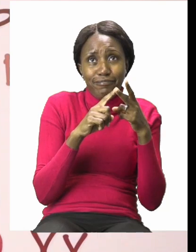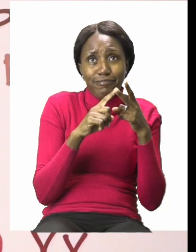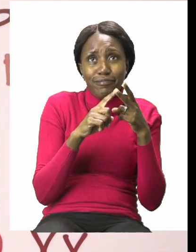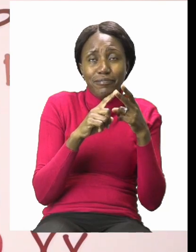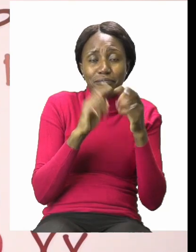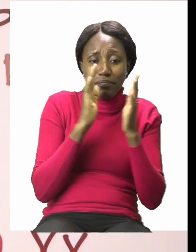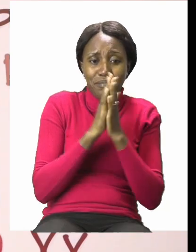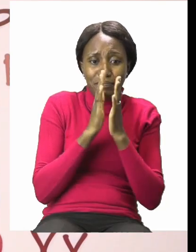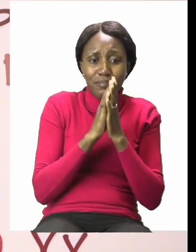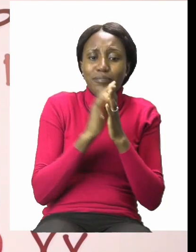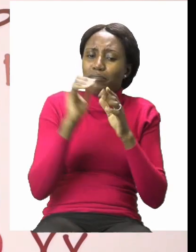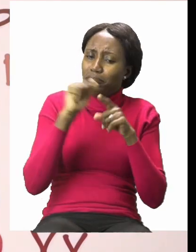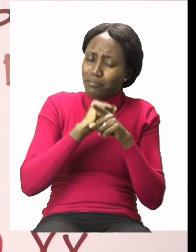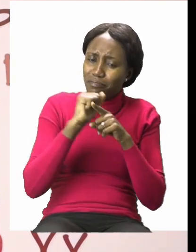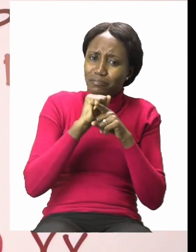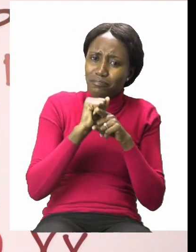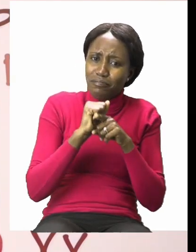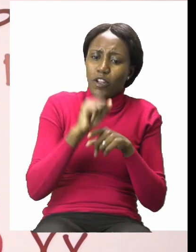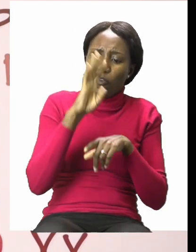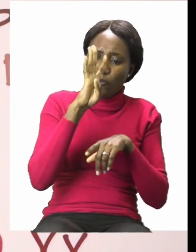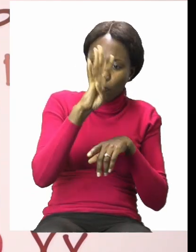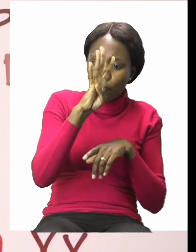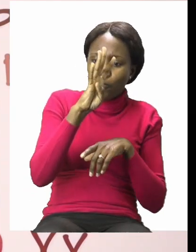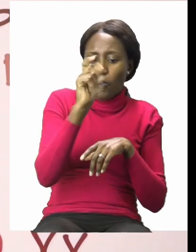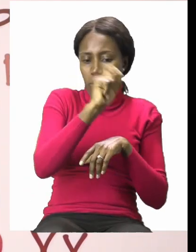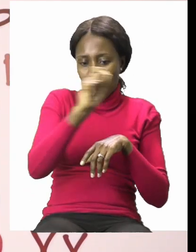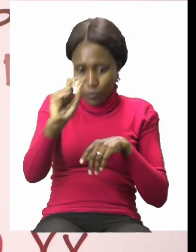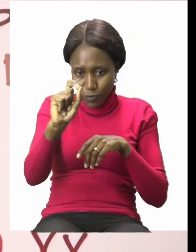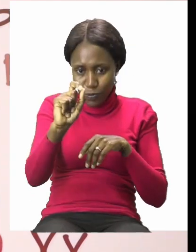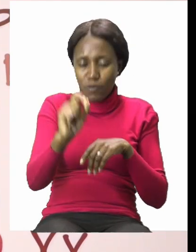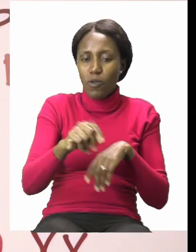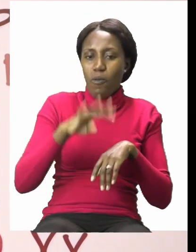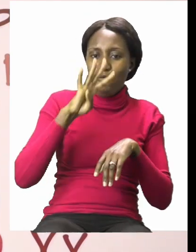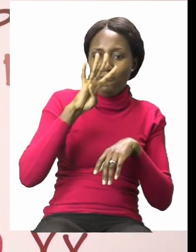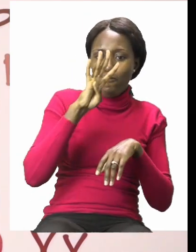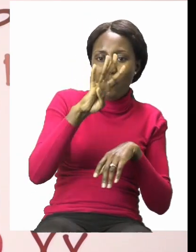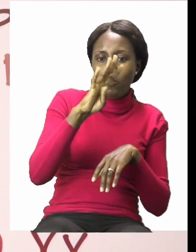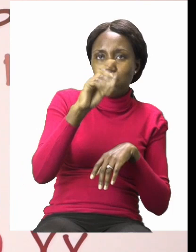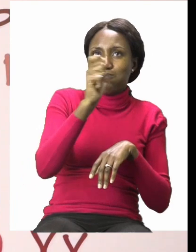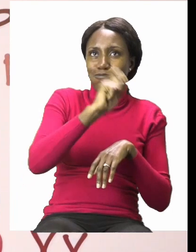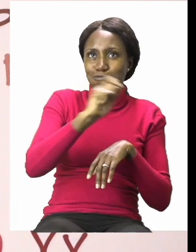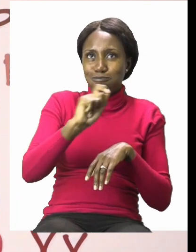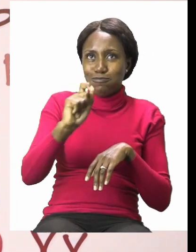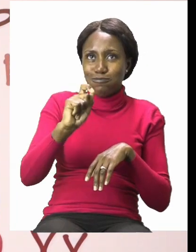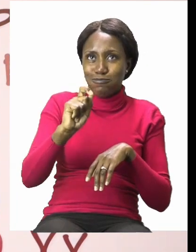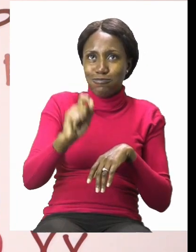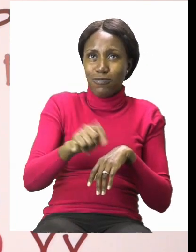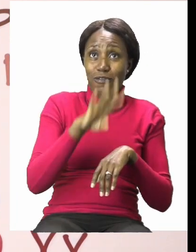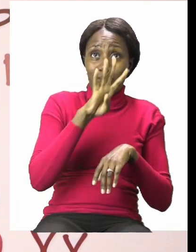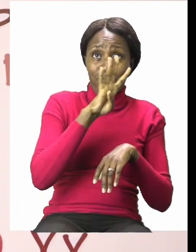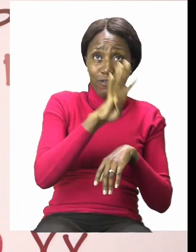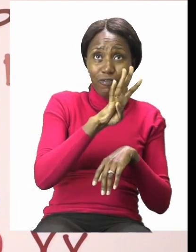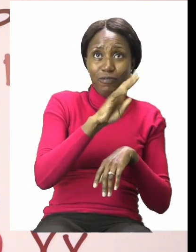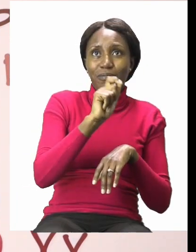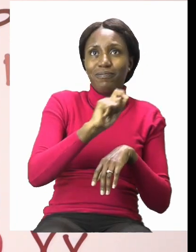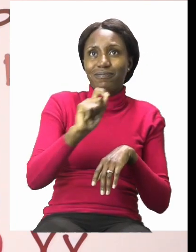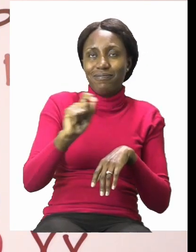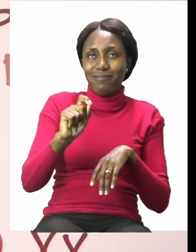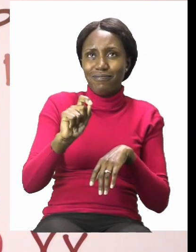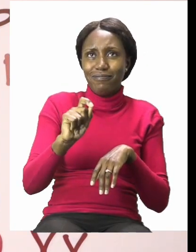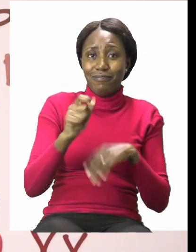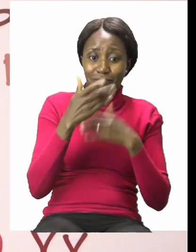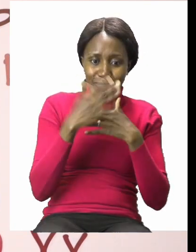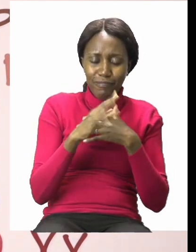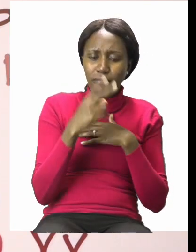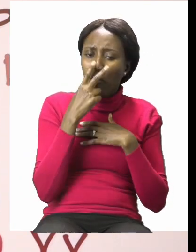you go, so that you are guided by what you are saying. And when you are done, you take a look at your 4